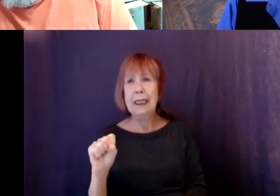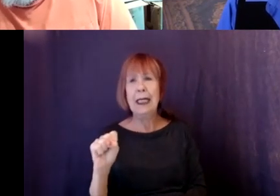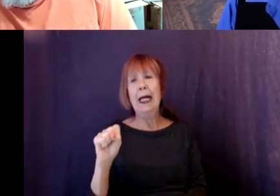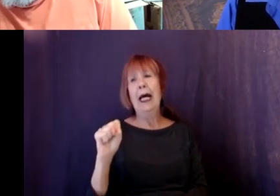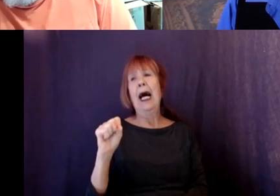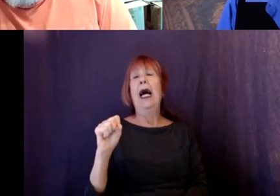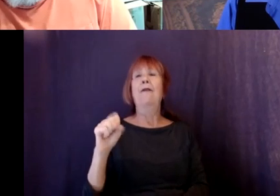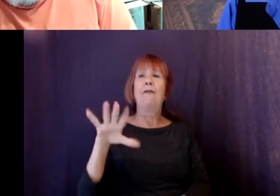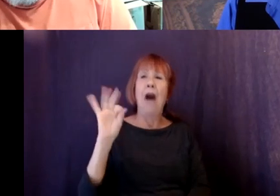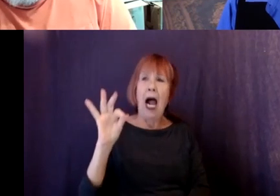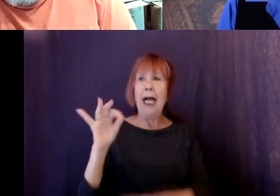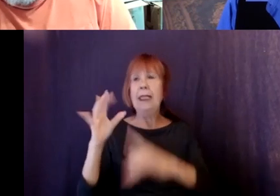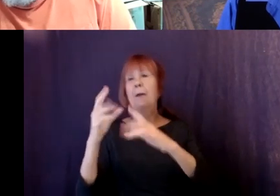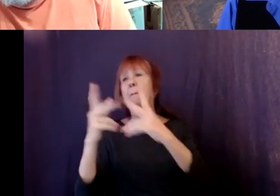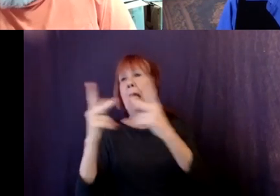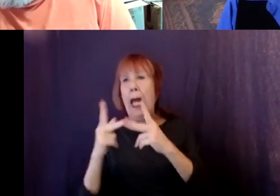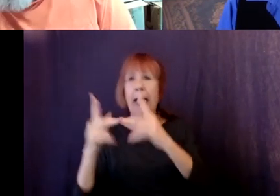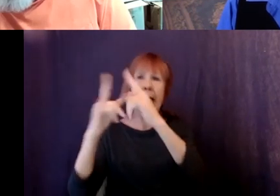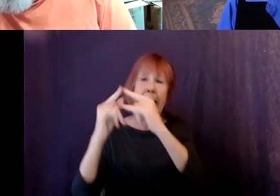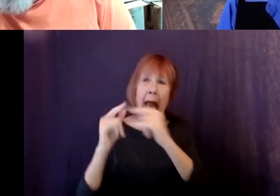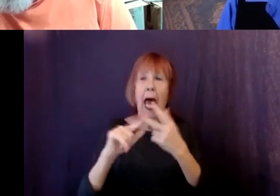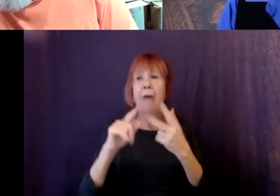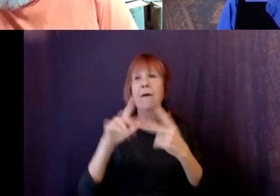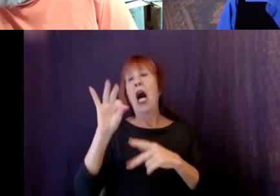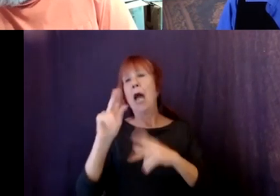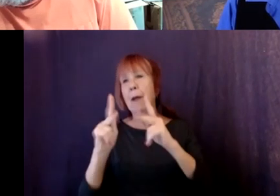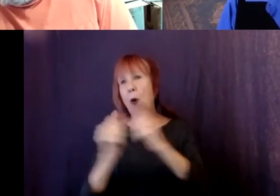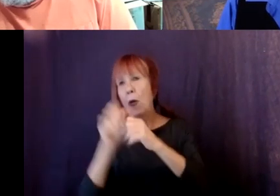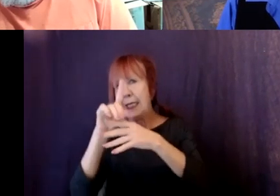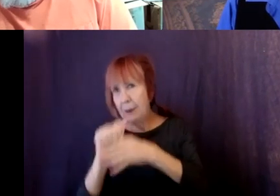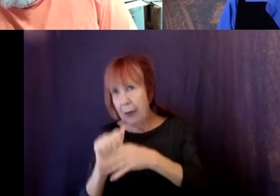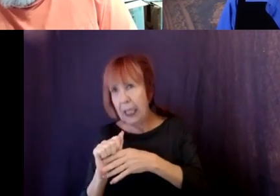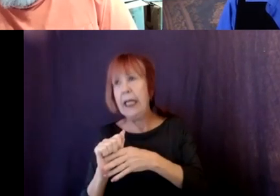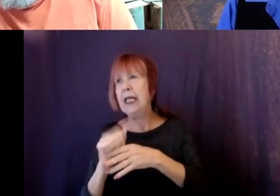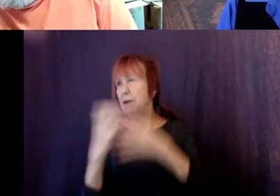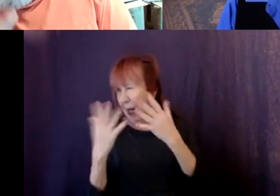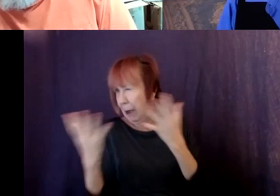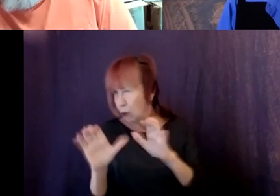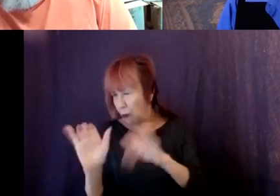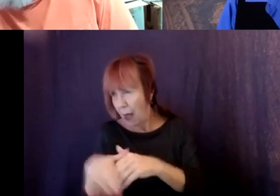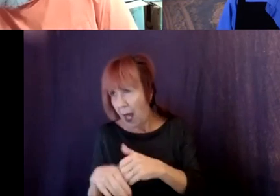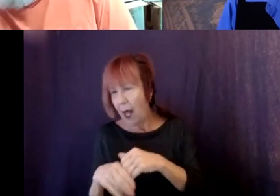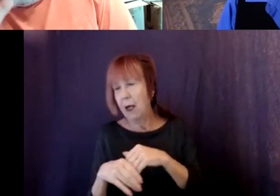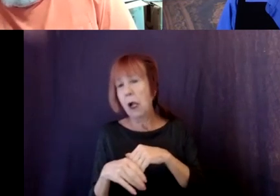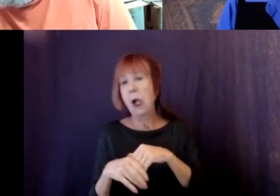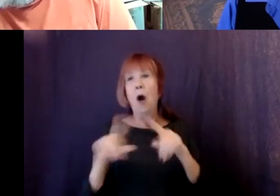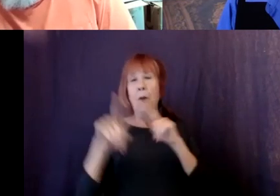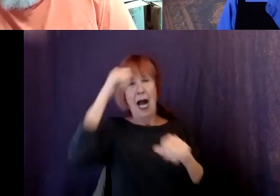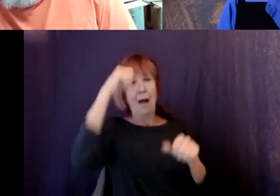try to find a good location to do this. Right. But I did remember that this group of